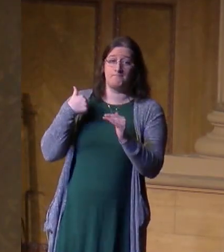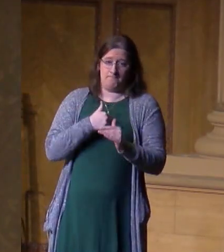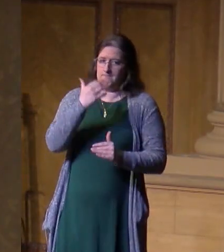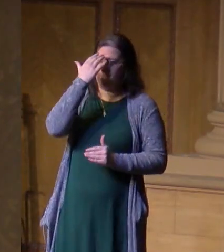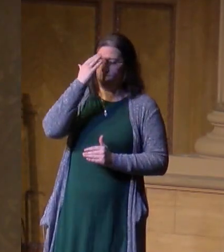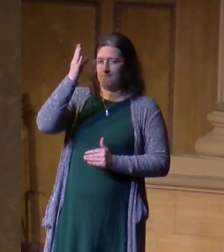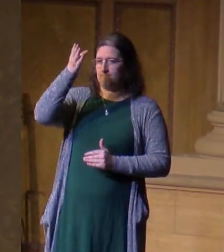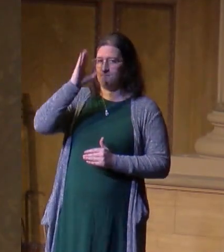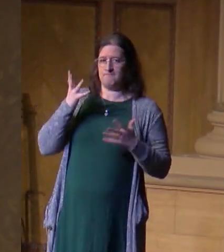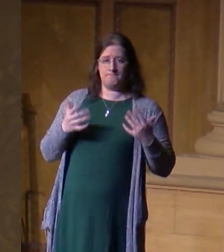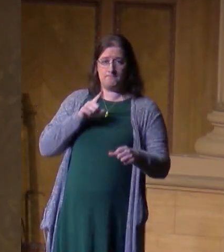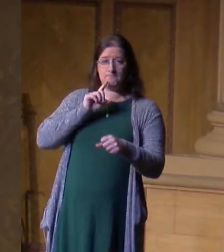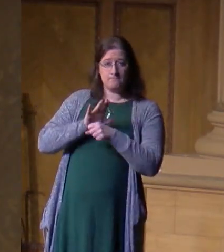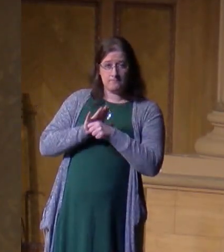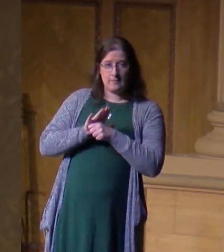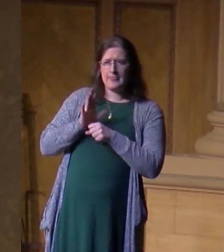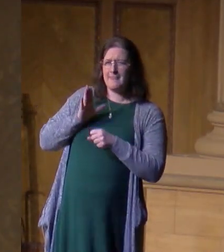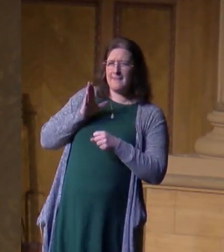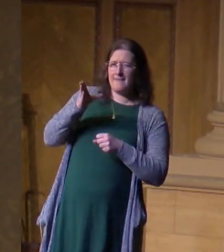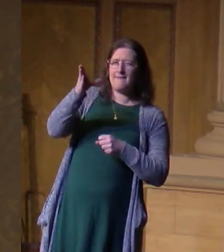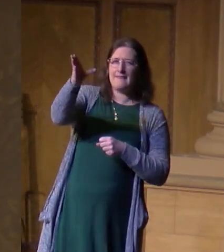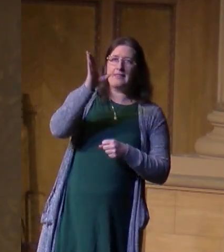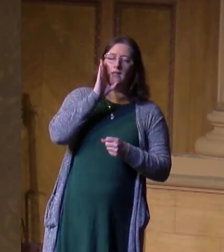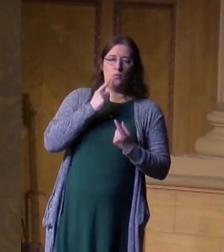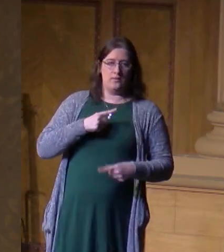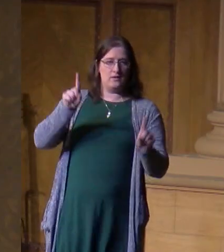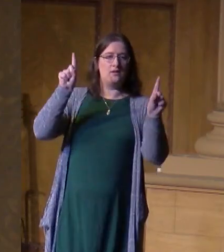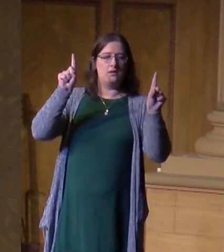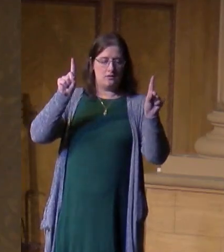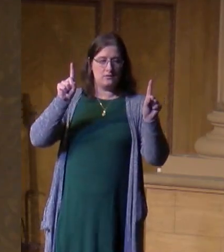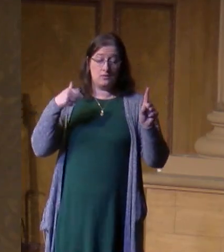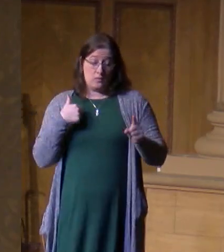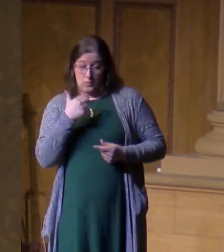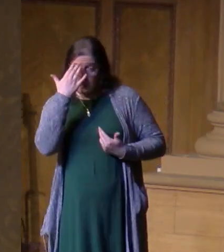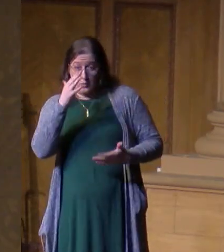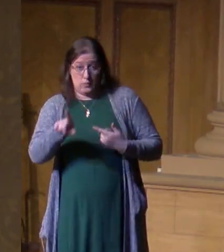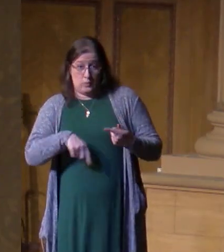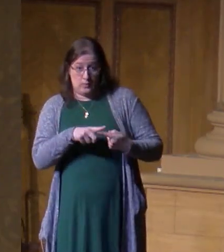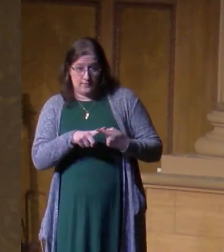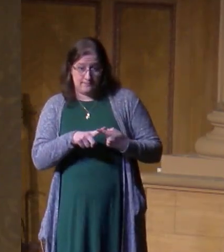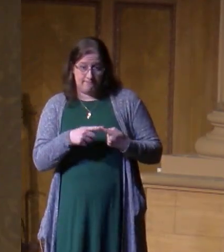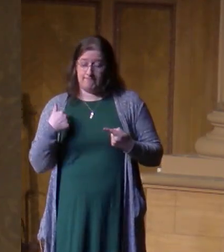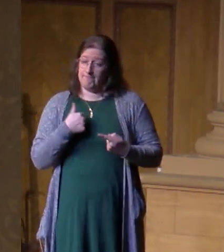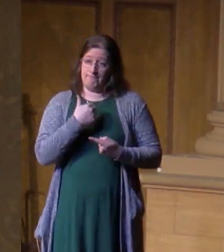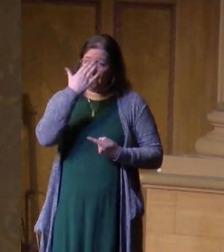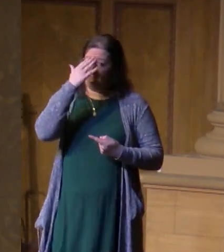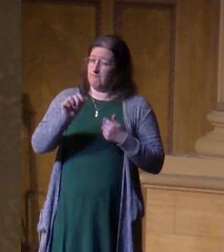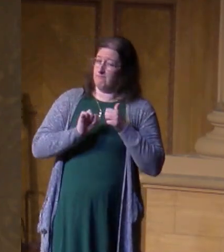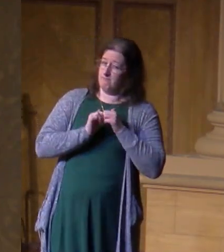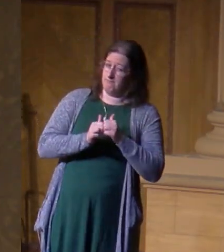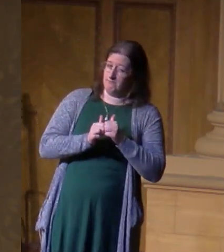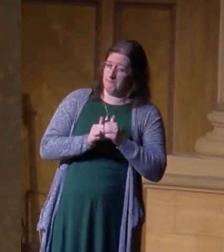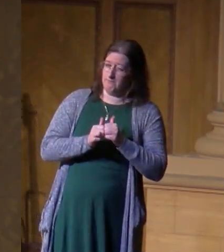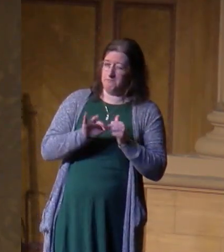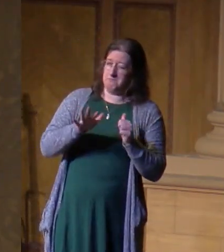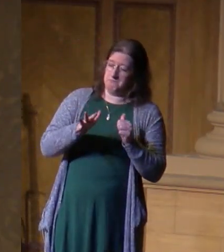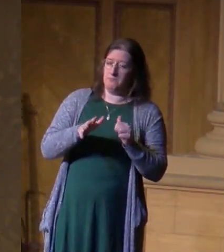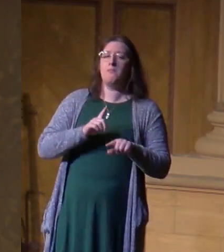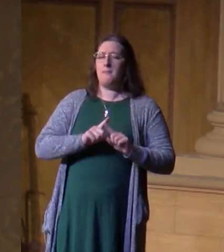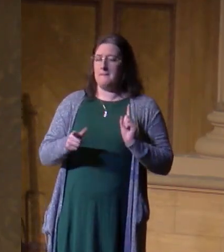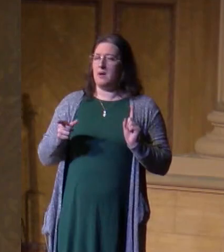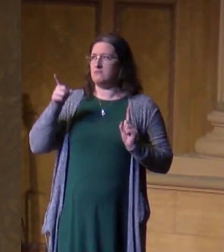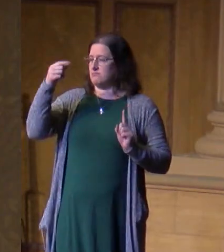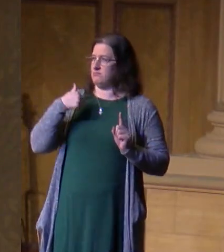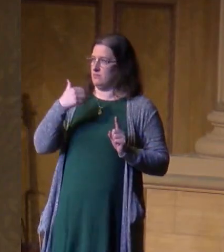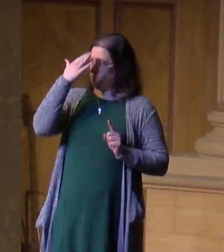and someday he's going to fulfill it. We don't know when, we don't know exactly how, but he's made this